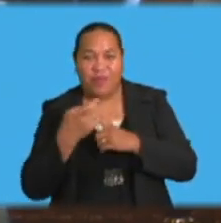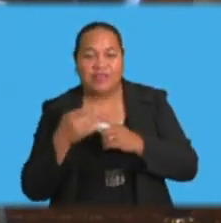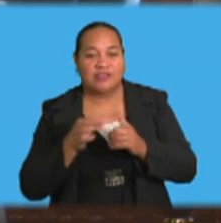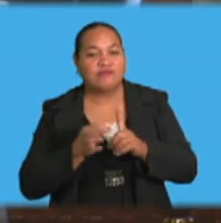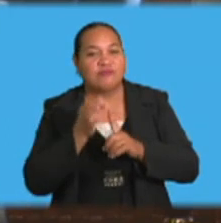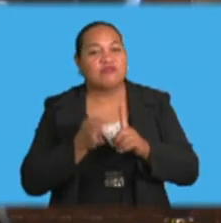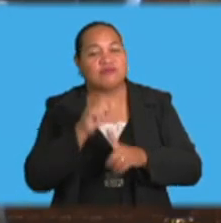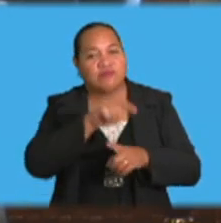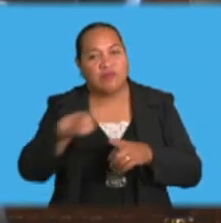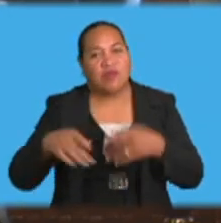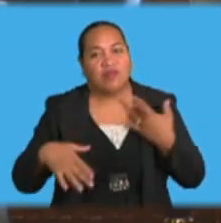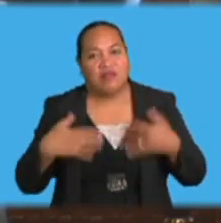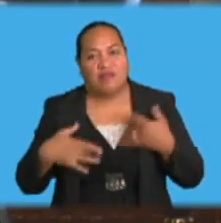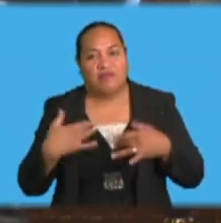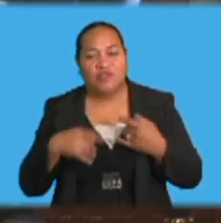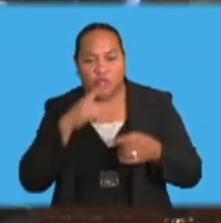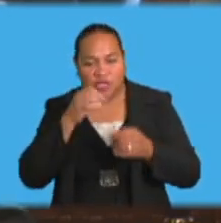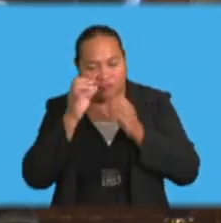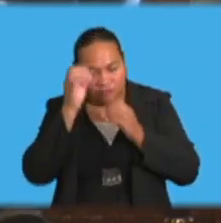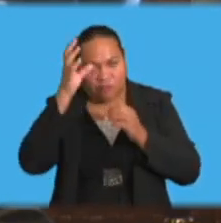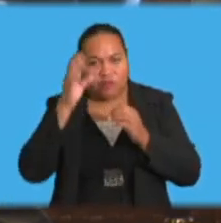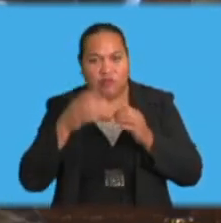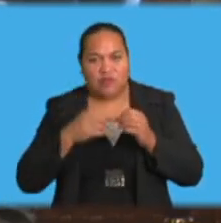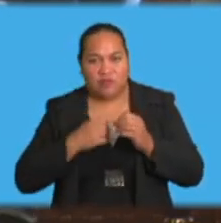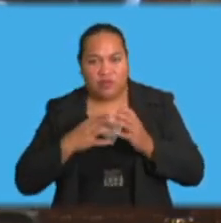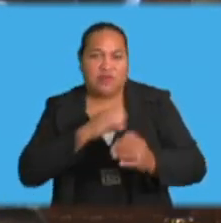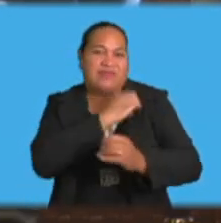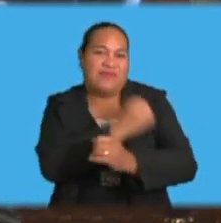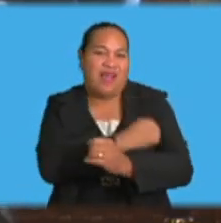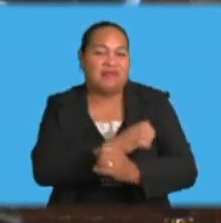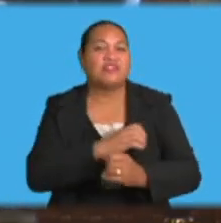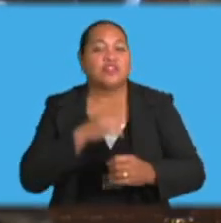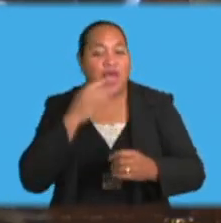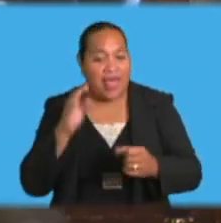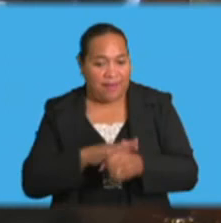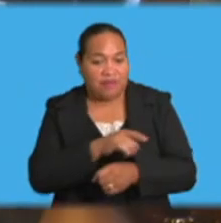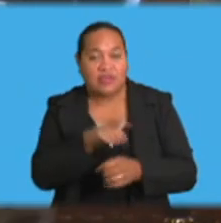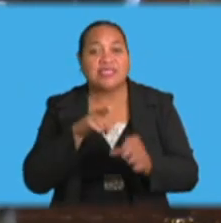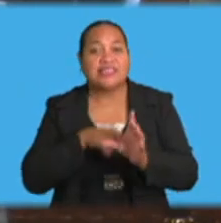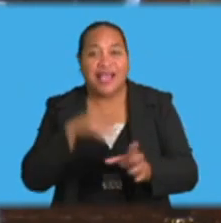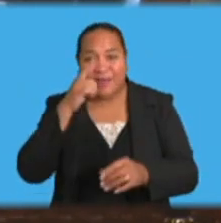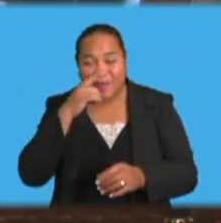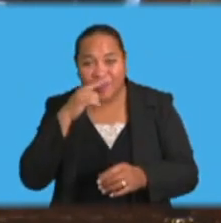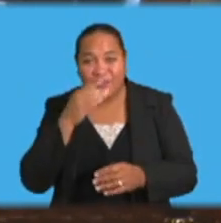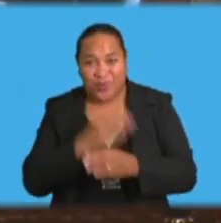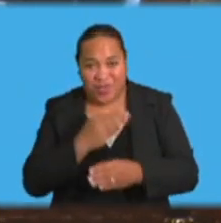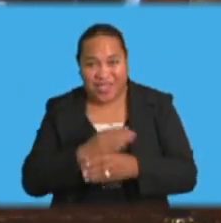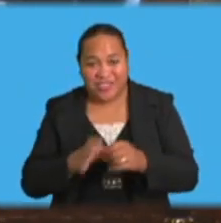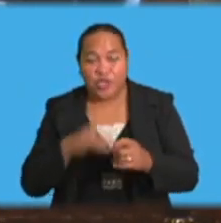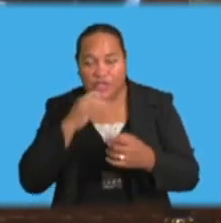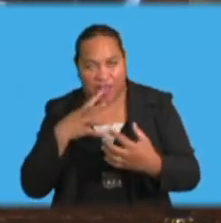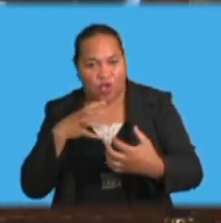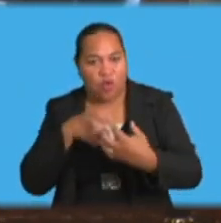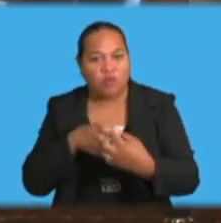and optimal physical and mental health at work. This will enable workers, especially young workers, to cope more